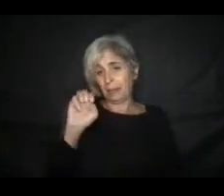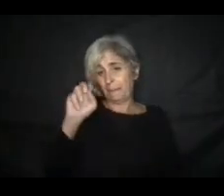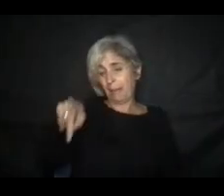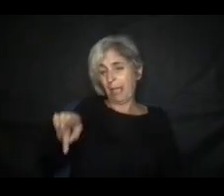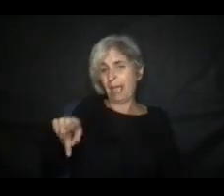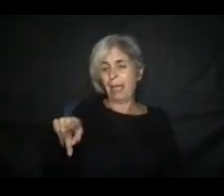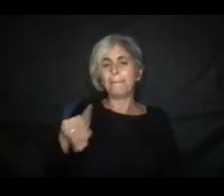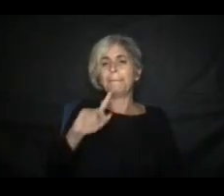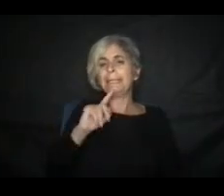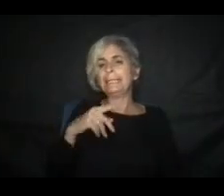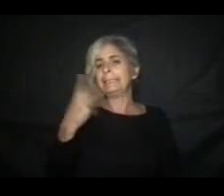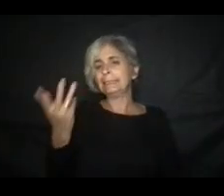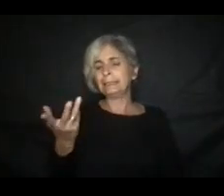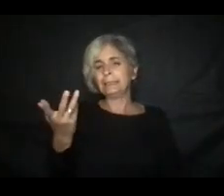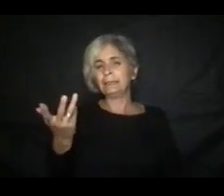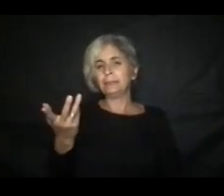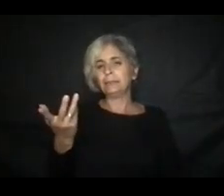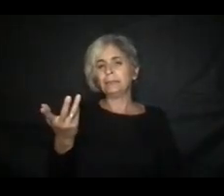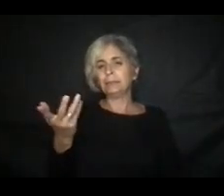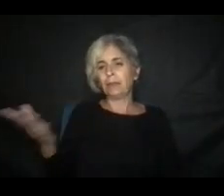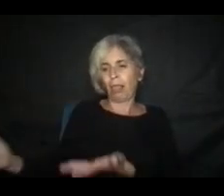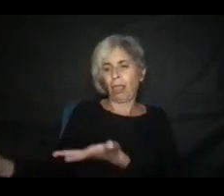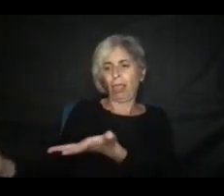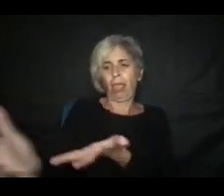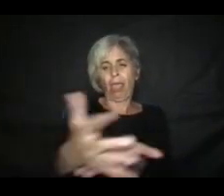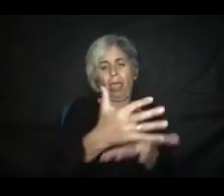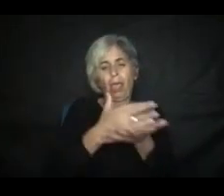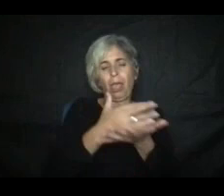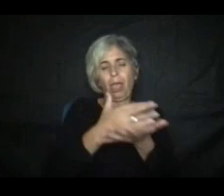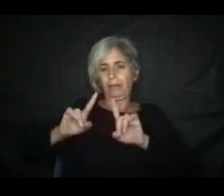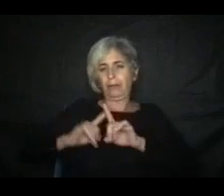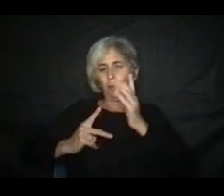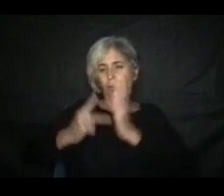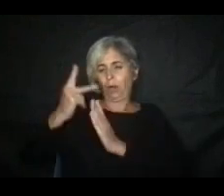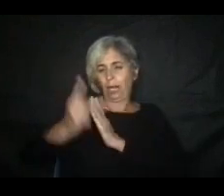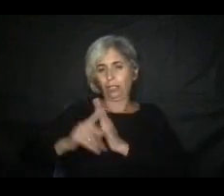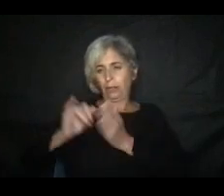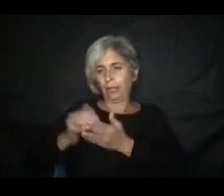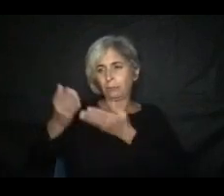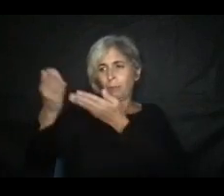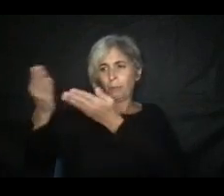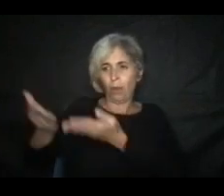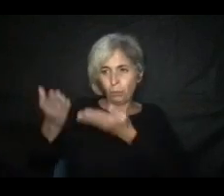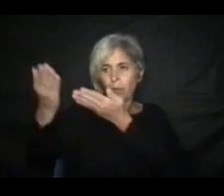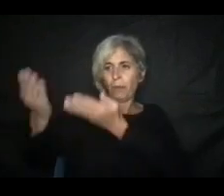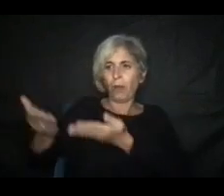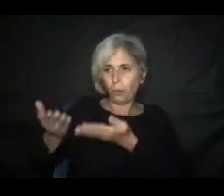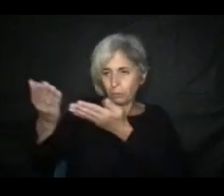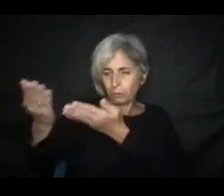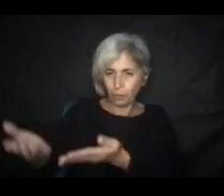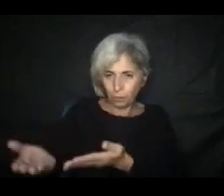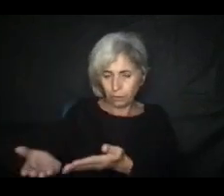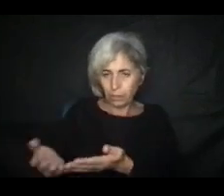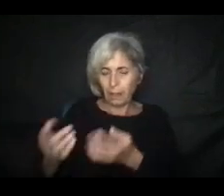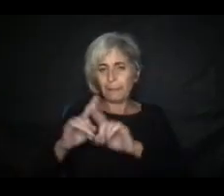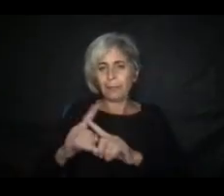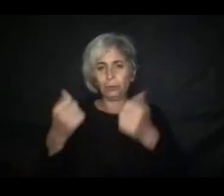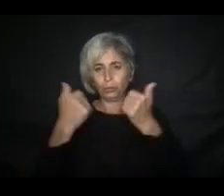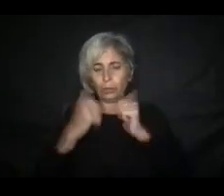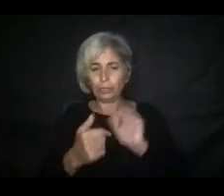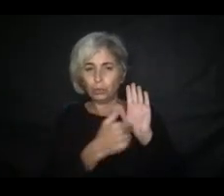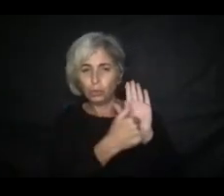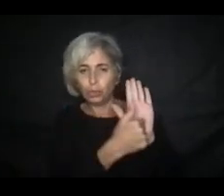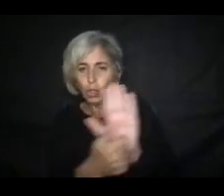a compiled map of the different projects proposed. It's trying to depict them in one way so you could see how